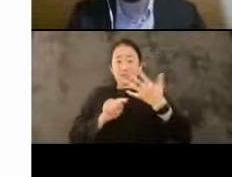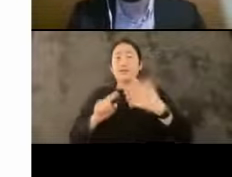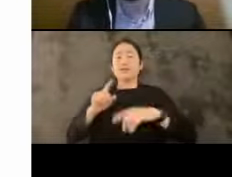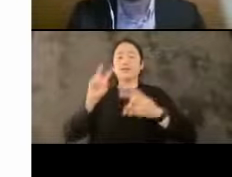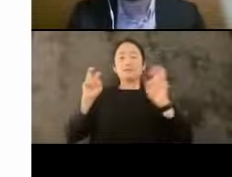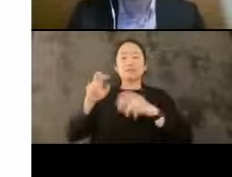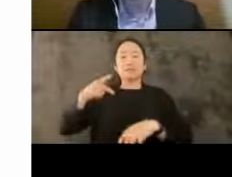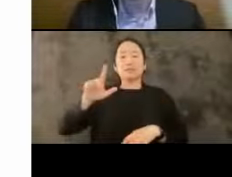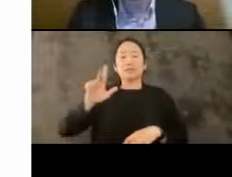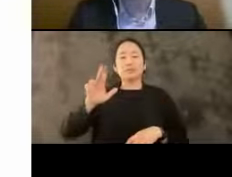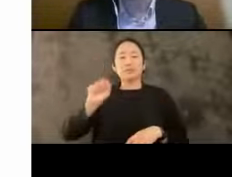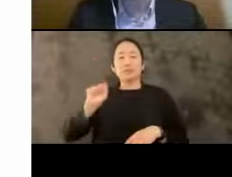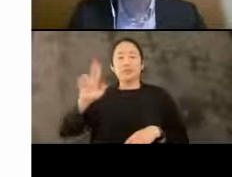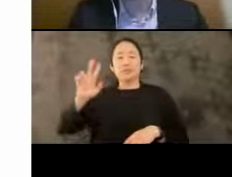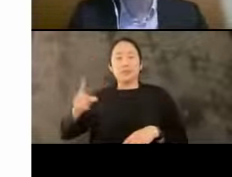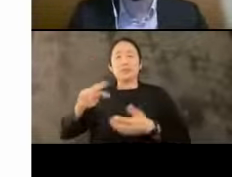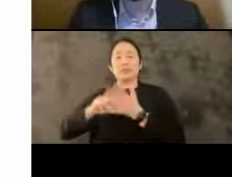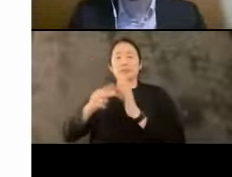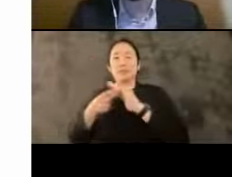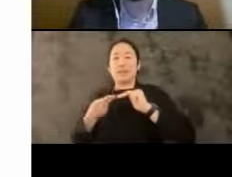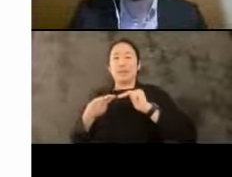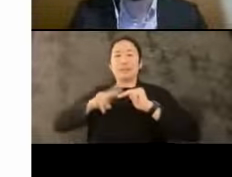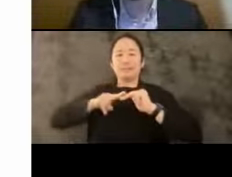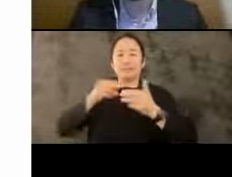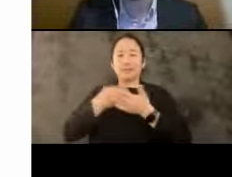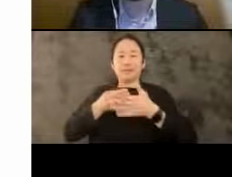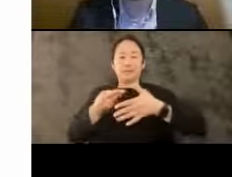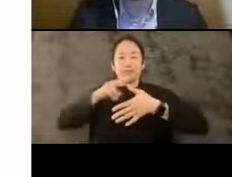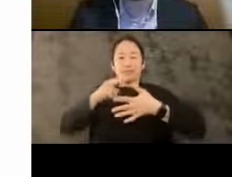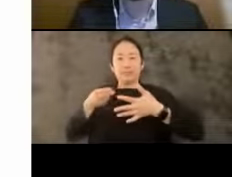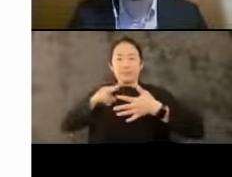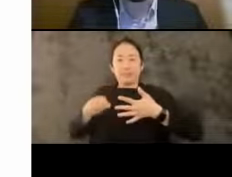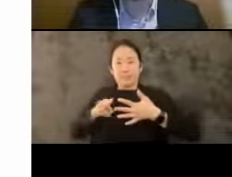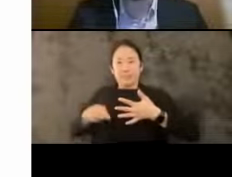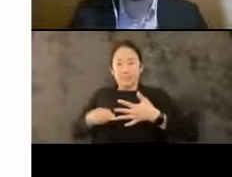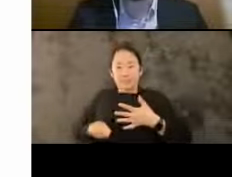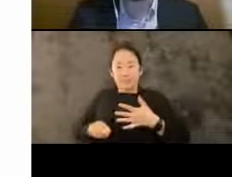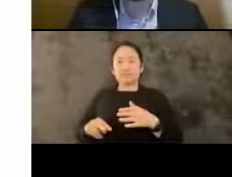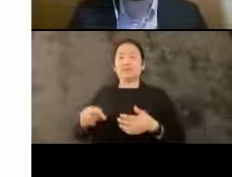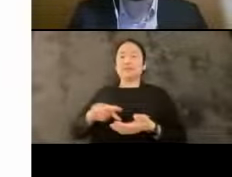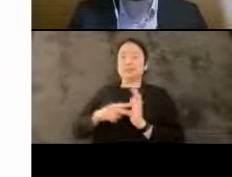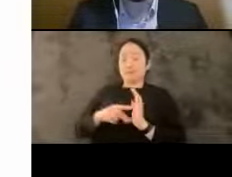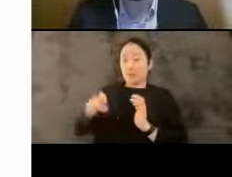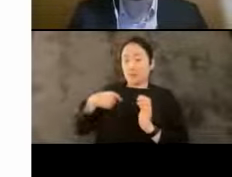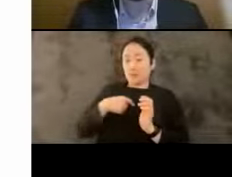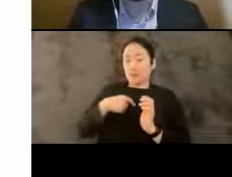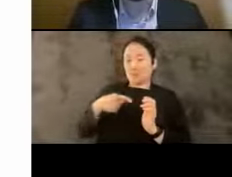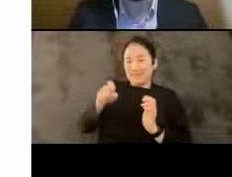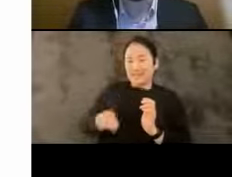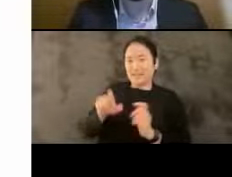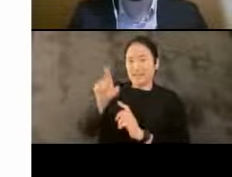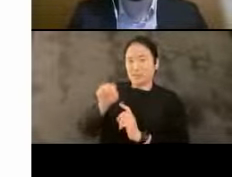existing programs. So that doesn't necessarily change the need to identify a 20% local match for any federal capital